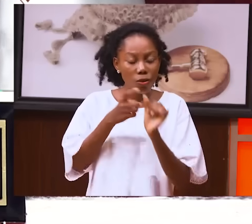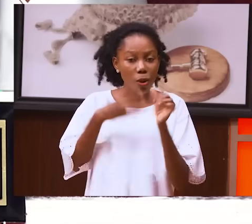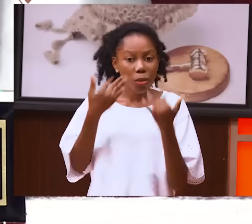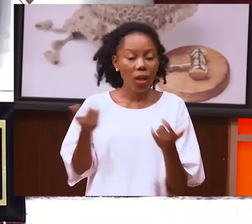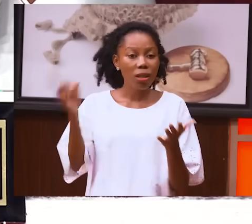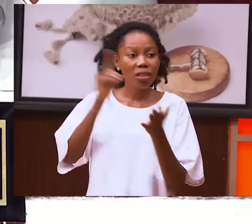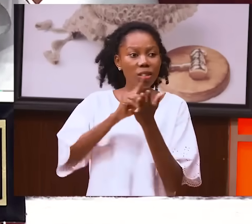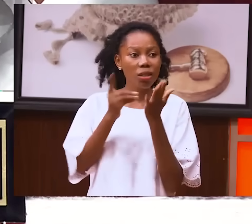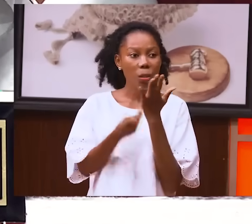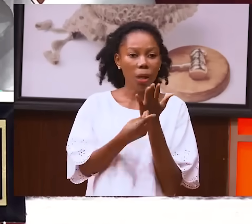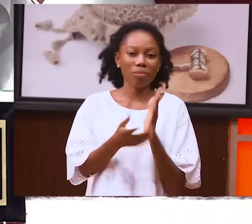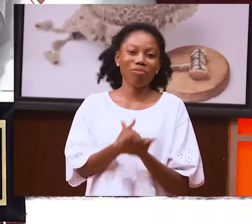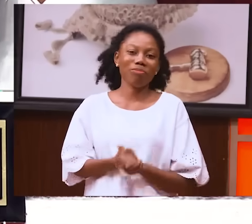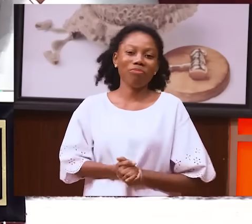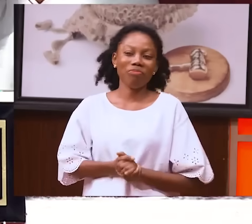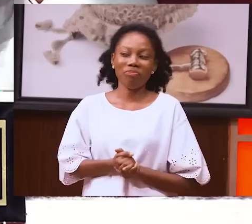till? December.